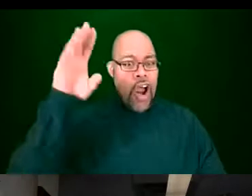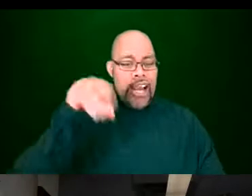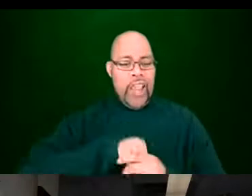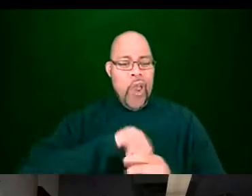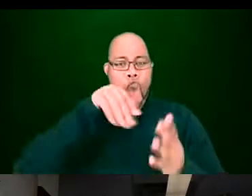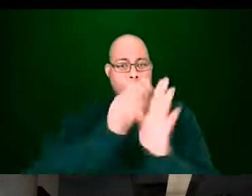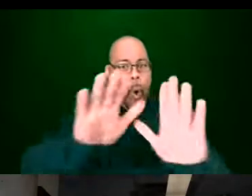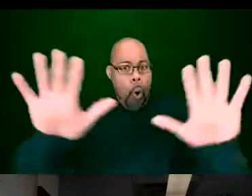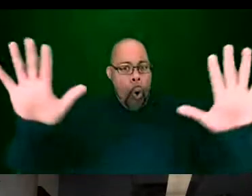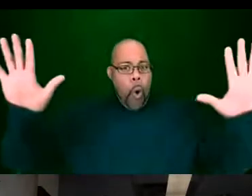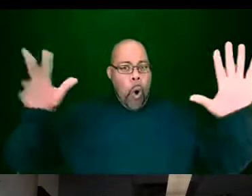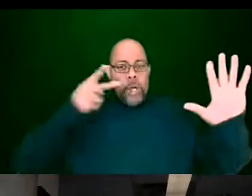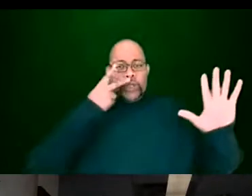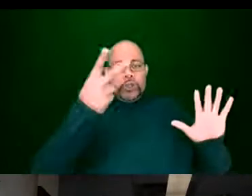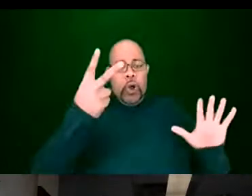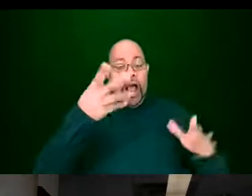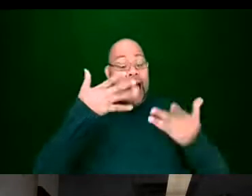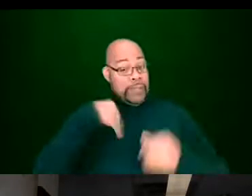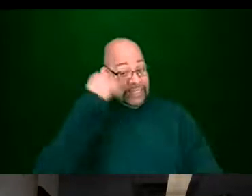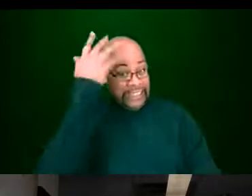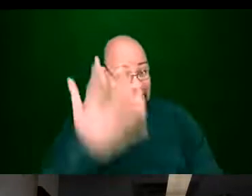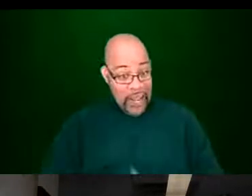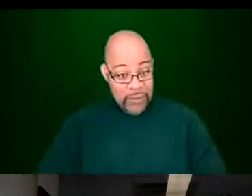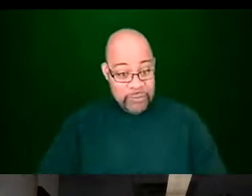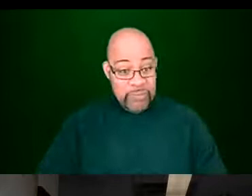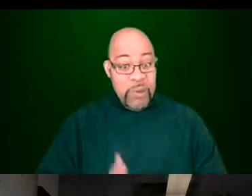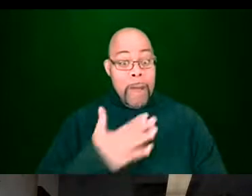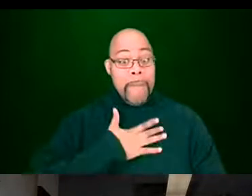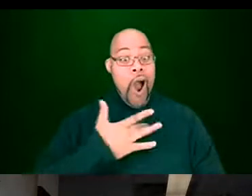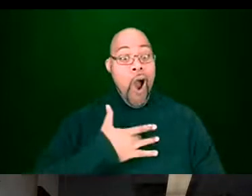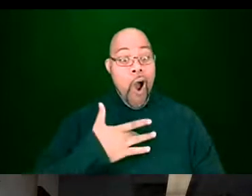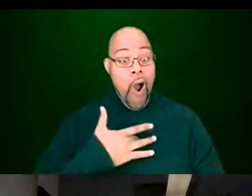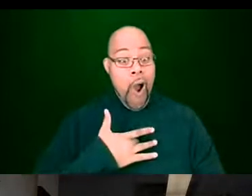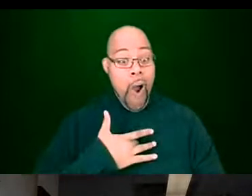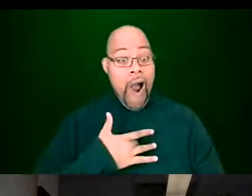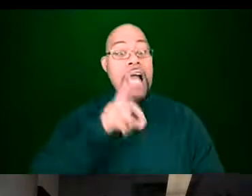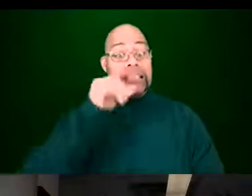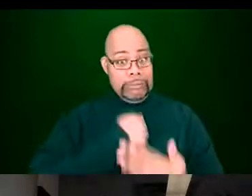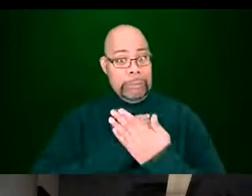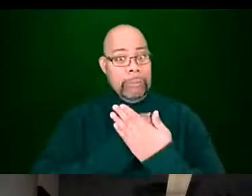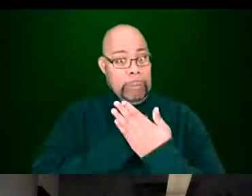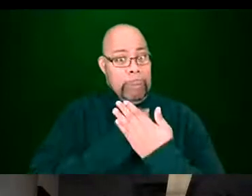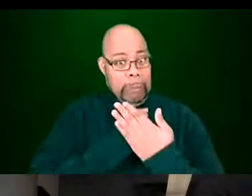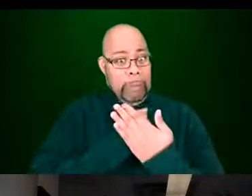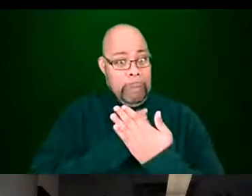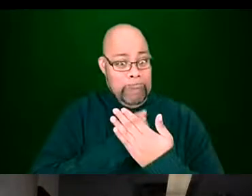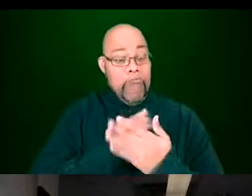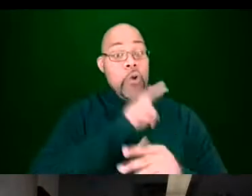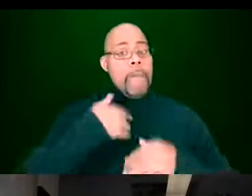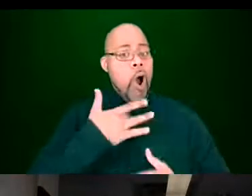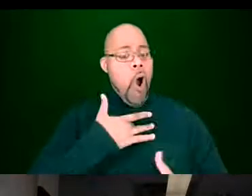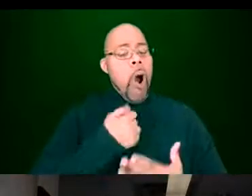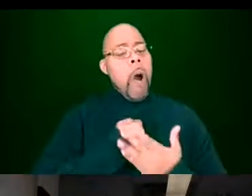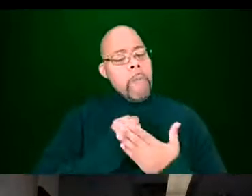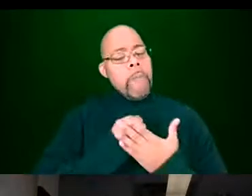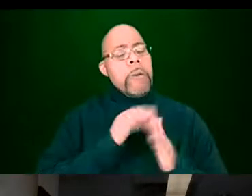its majesty. And let me tell you, my heart did like normally my heartbeat